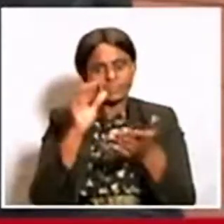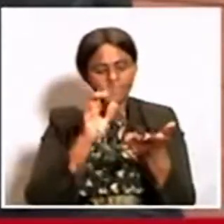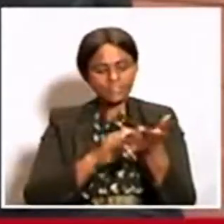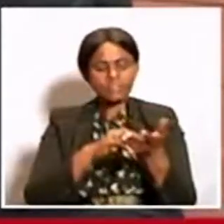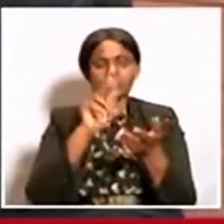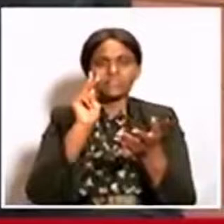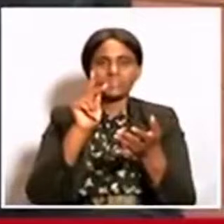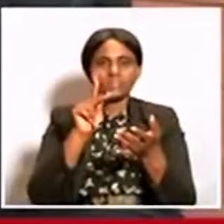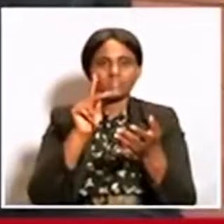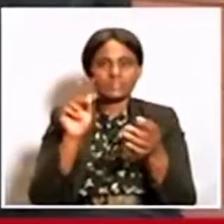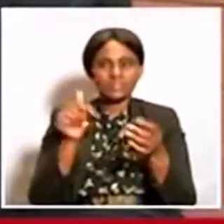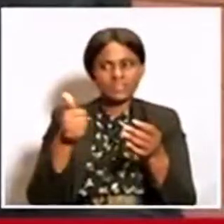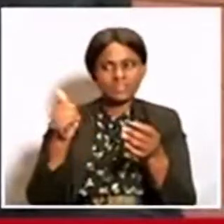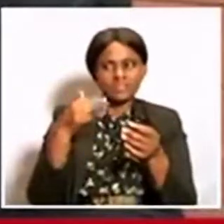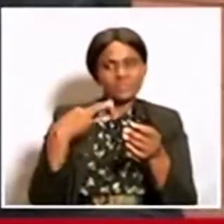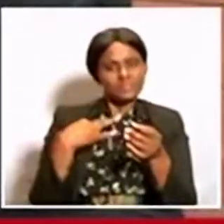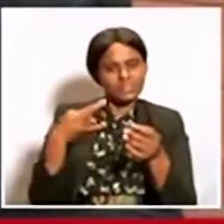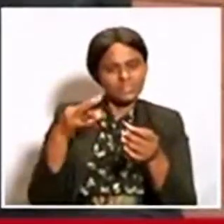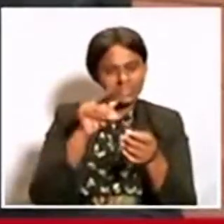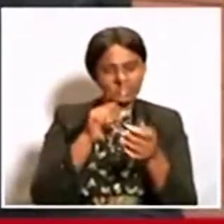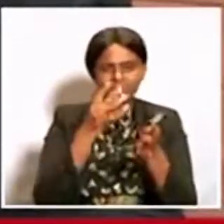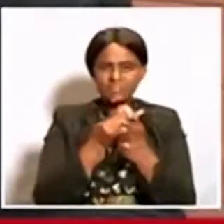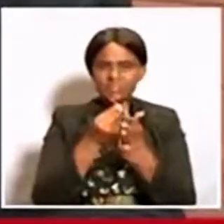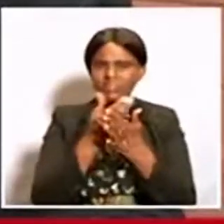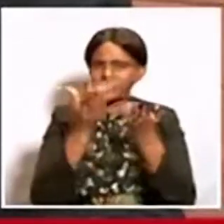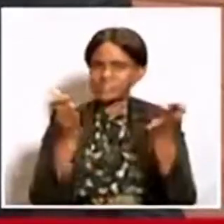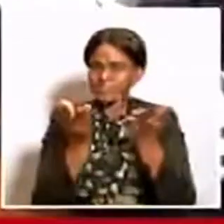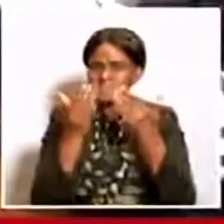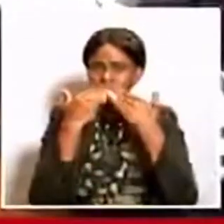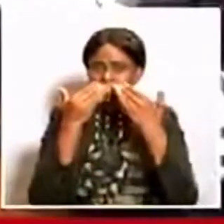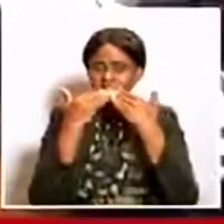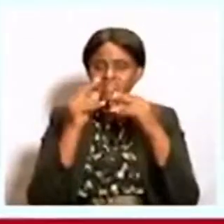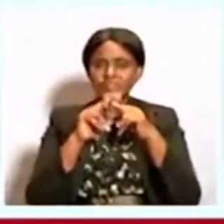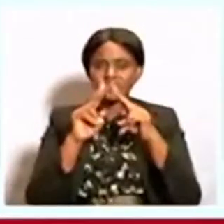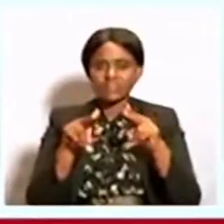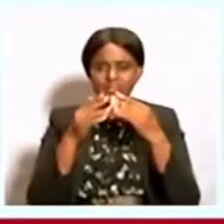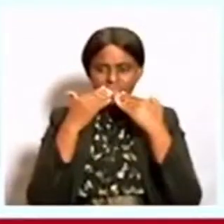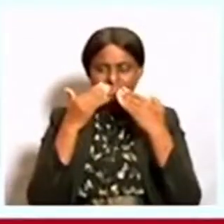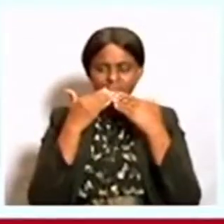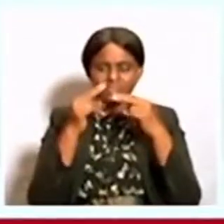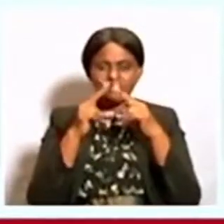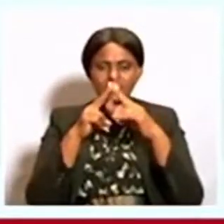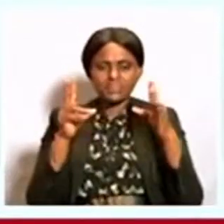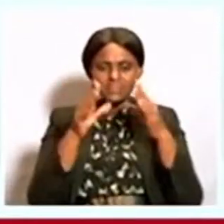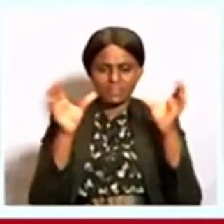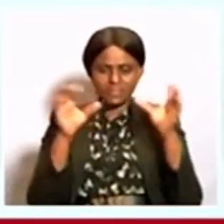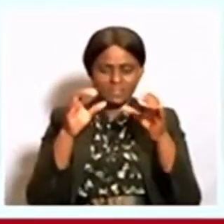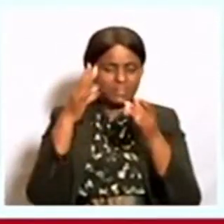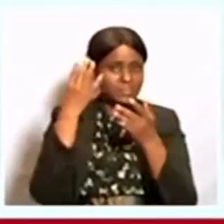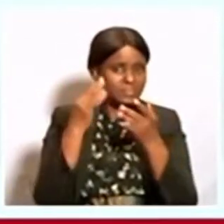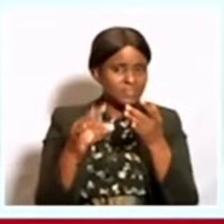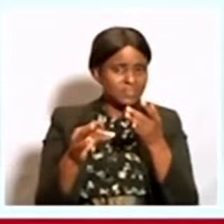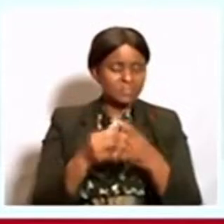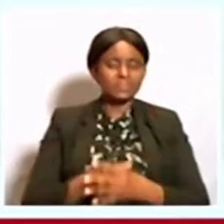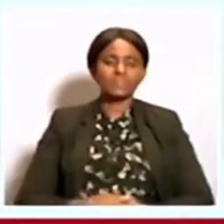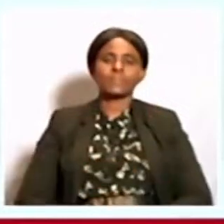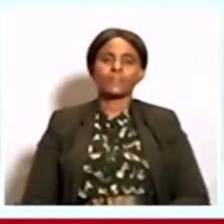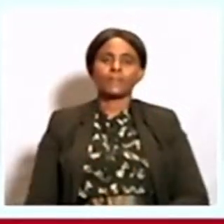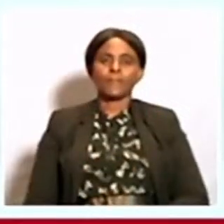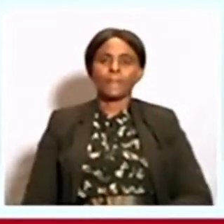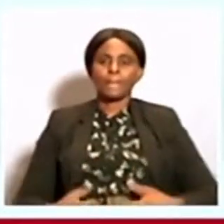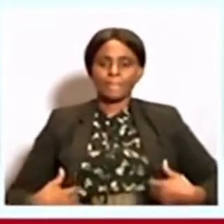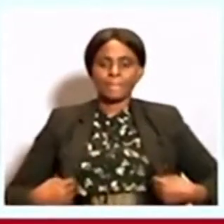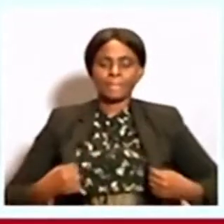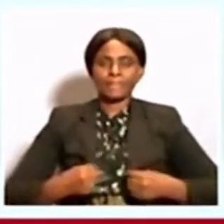314,000 kwacha. Where have you applied these funds? I thank you, Chair. Thank you very much, Council Secretary.